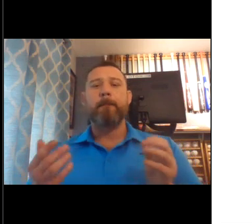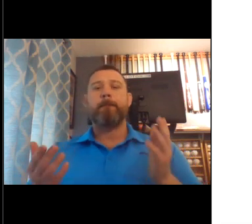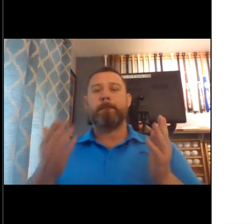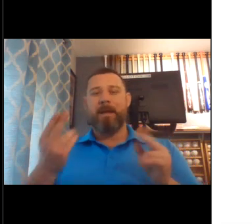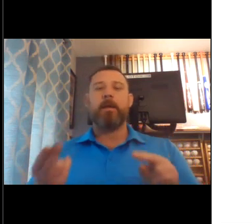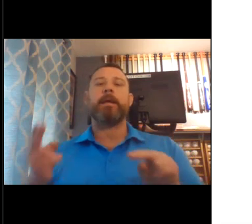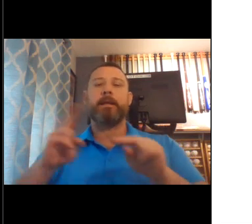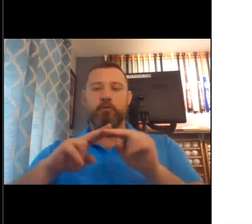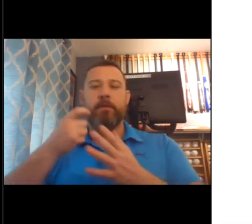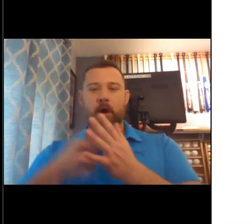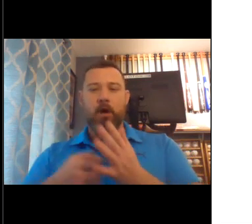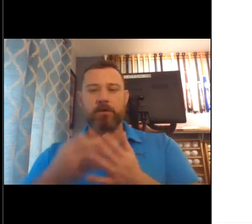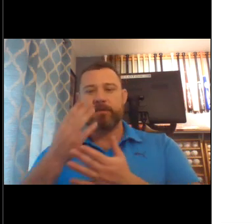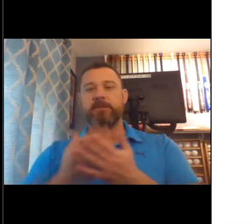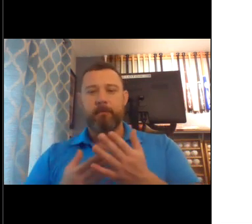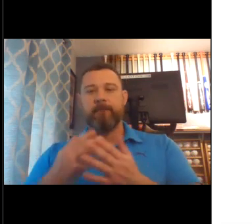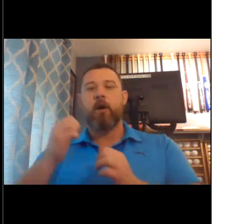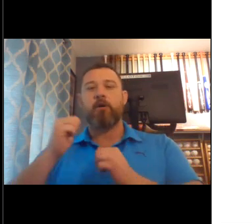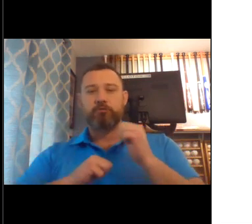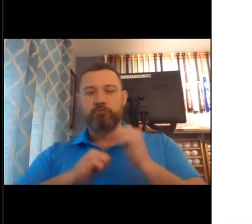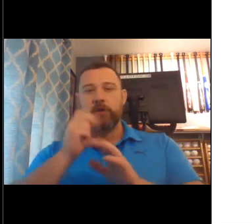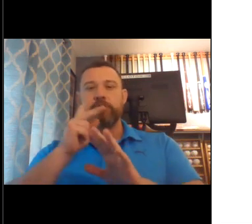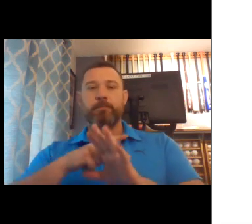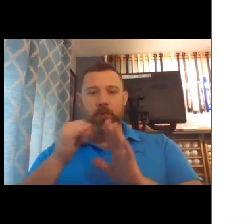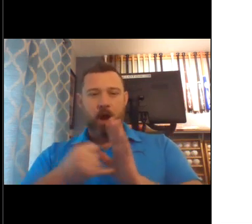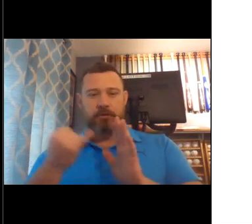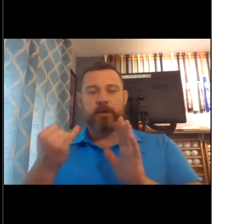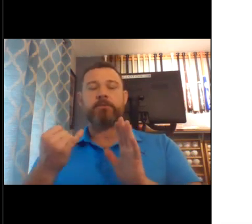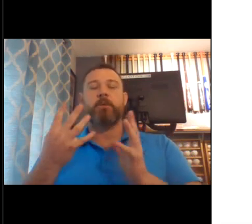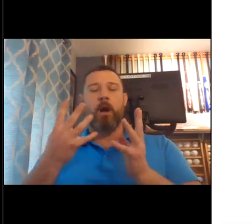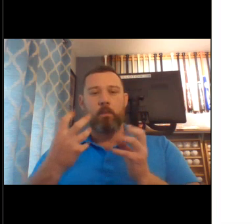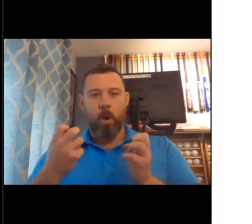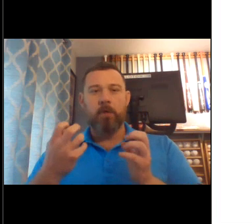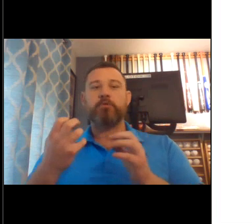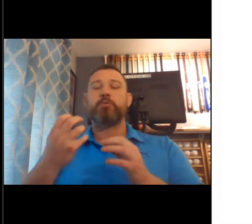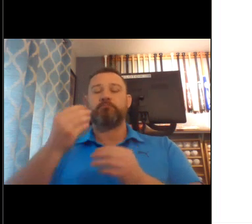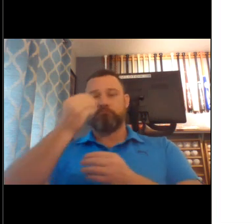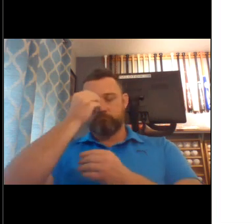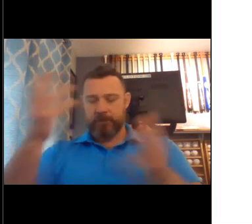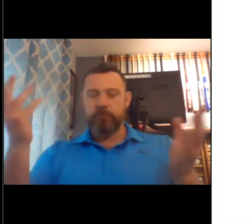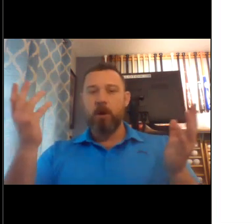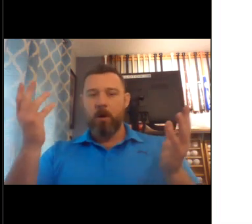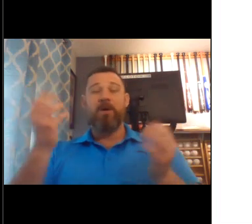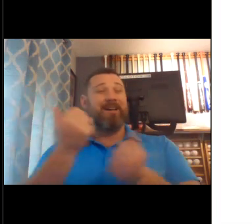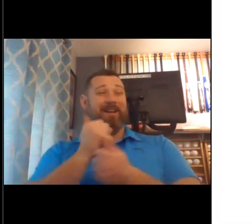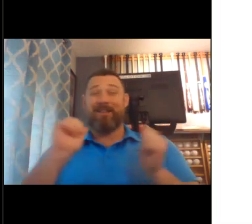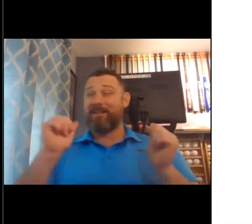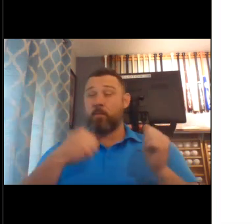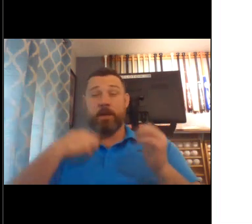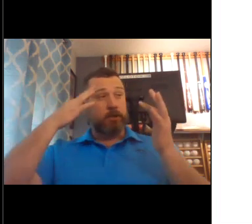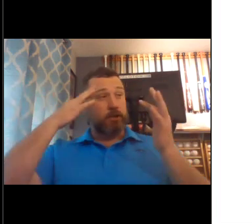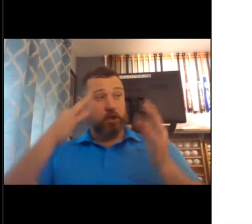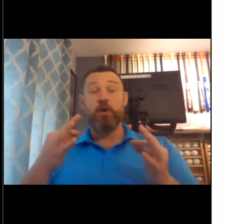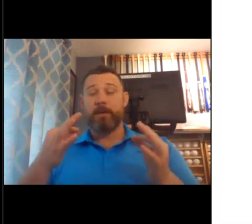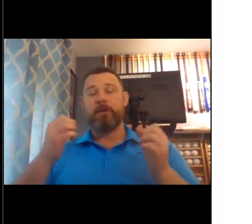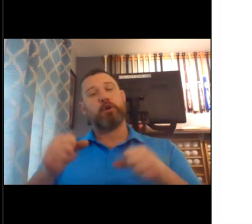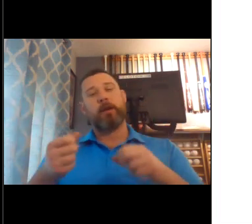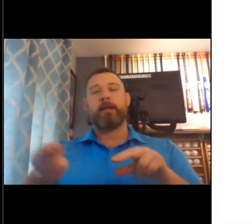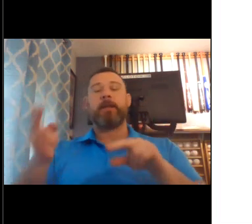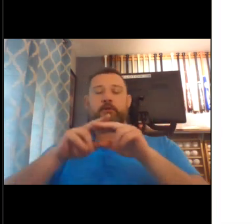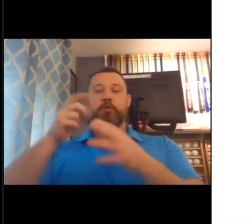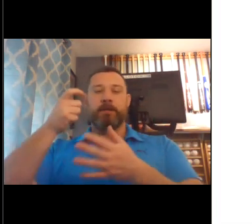of our construction projects. So I do want to put that on the table. Anything that we determine could have an increased